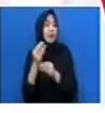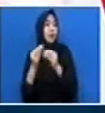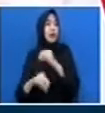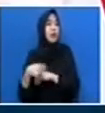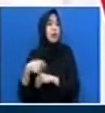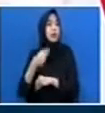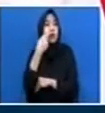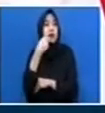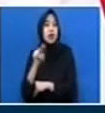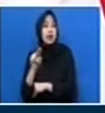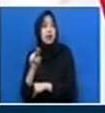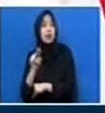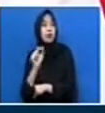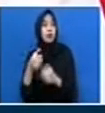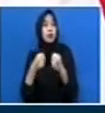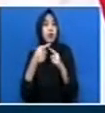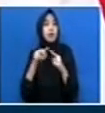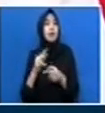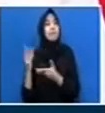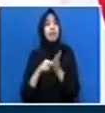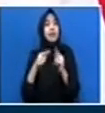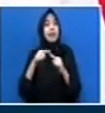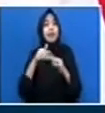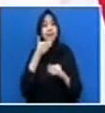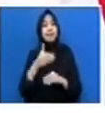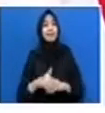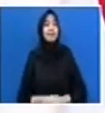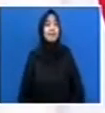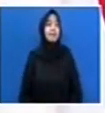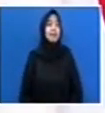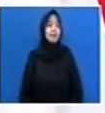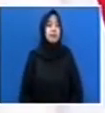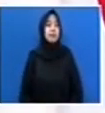of State, Wendy Sherman, untuk Kompas TV. Saya Nitya Anissa, terima kasih. Sampai jumpa.